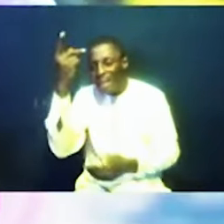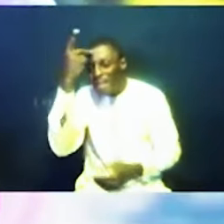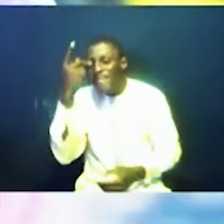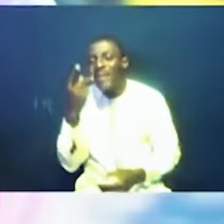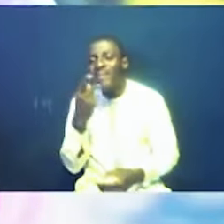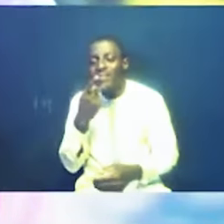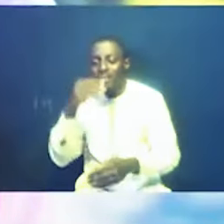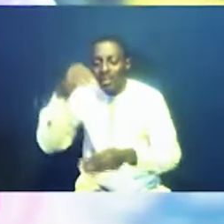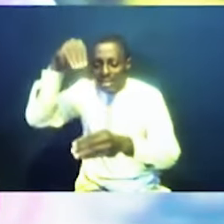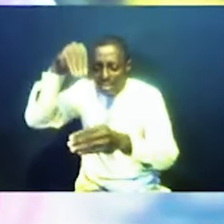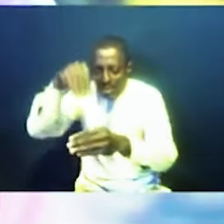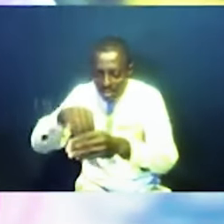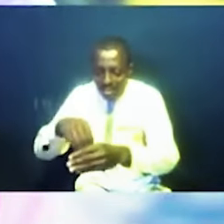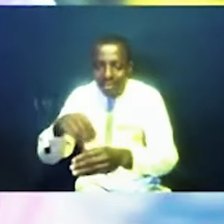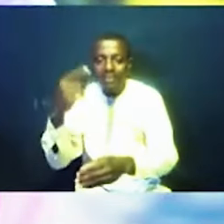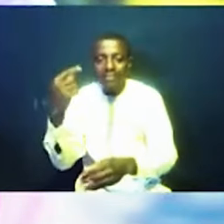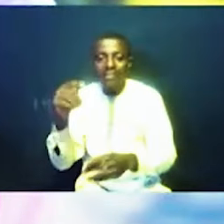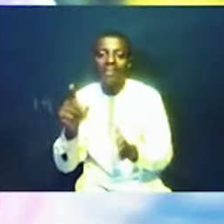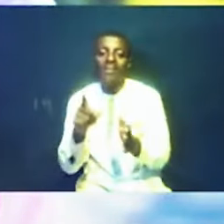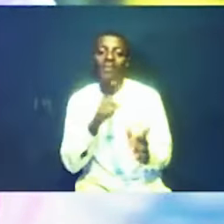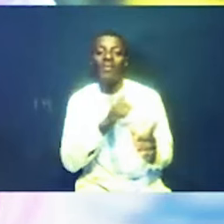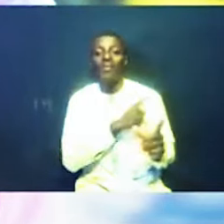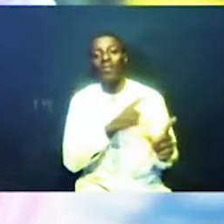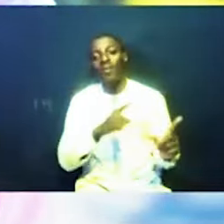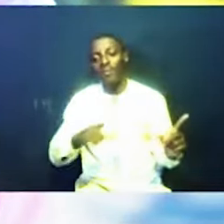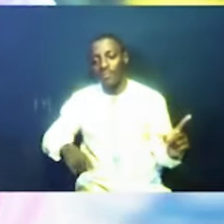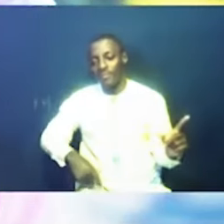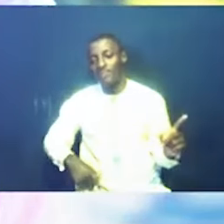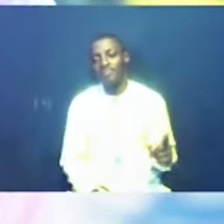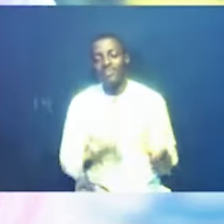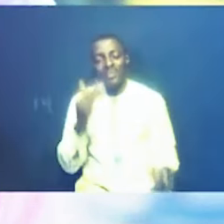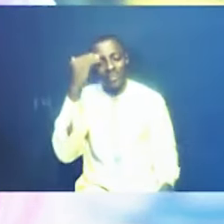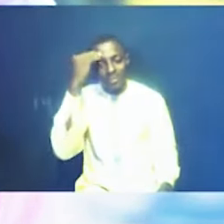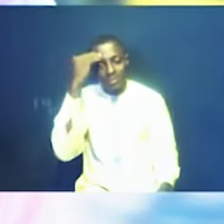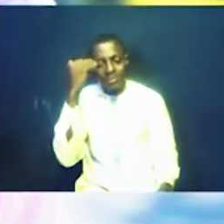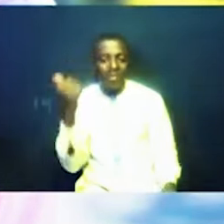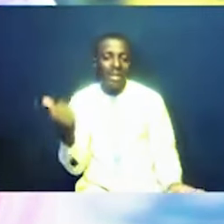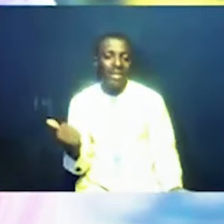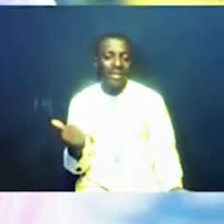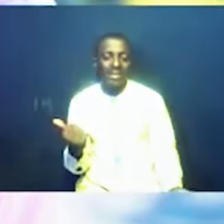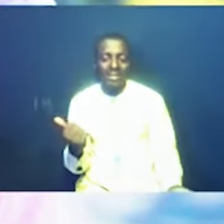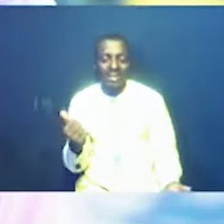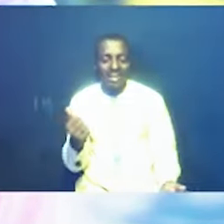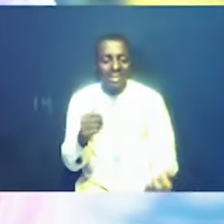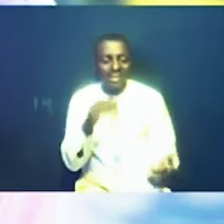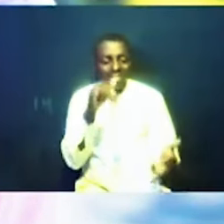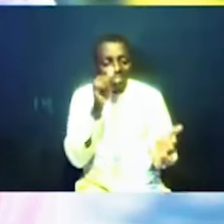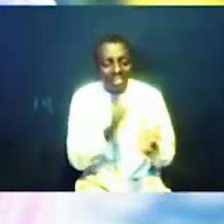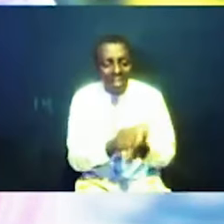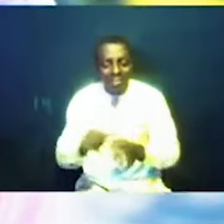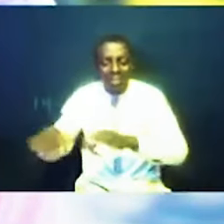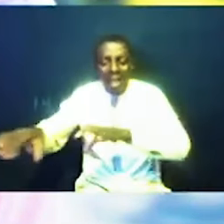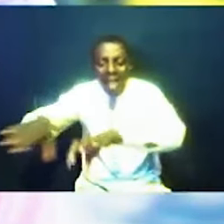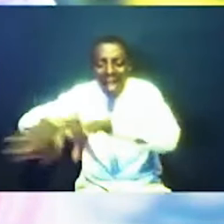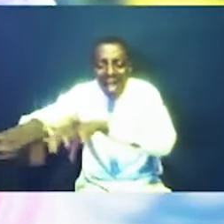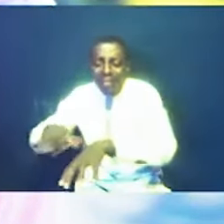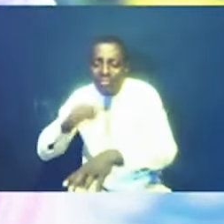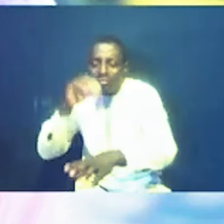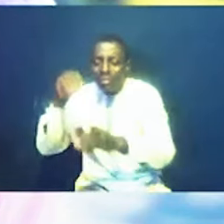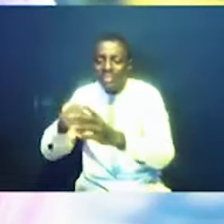Now, why are you obeying these people outside the commands of God? Now